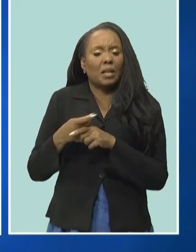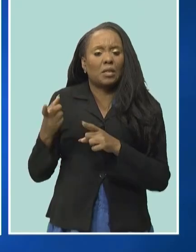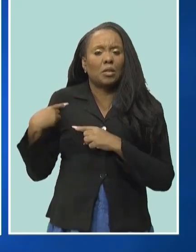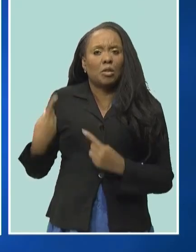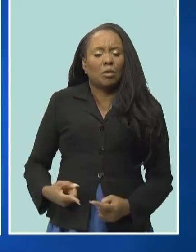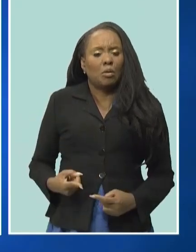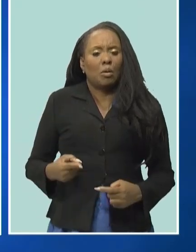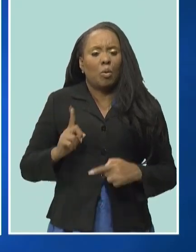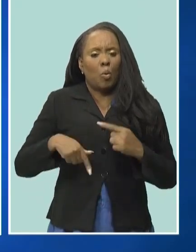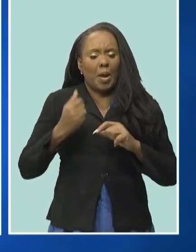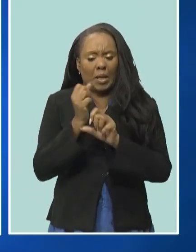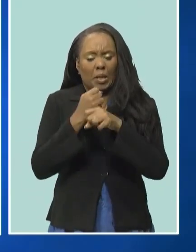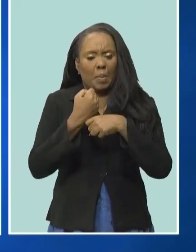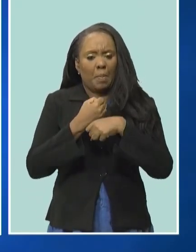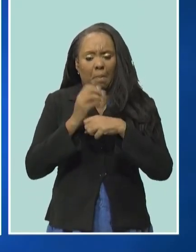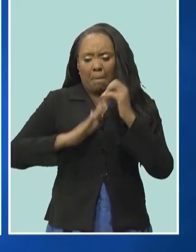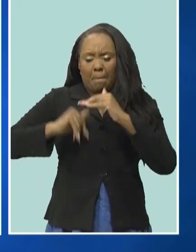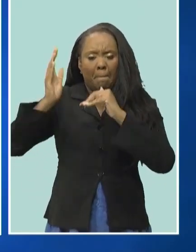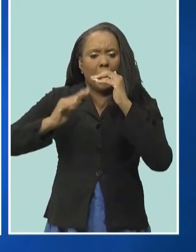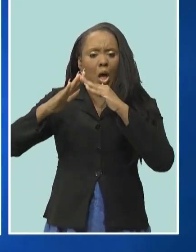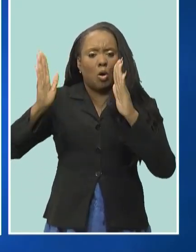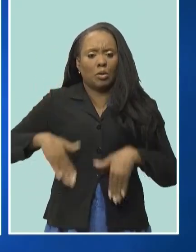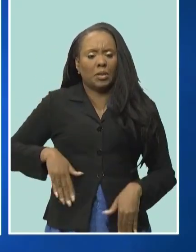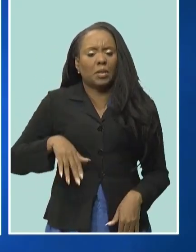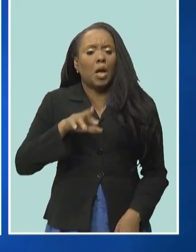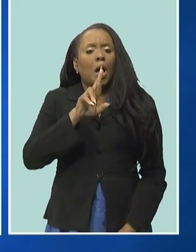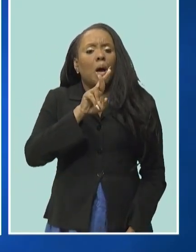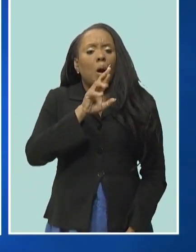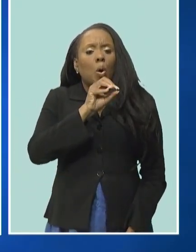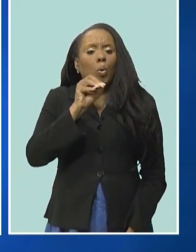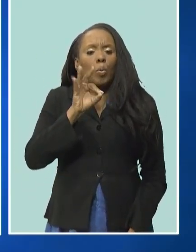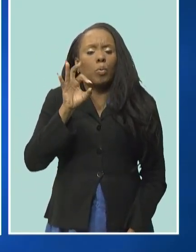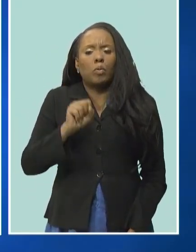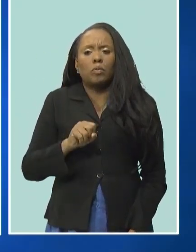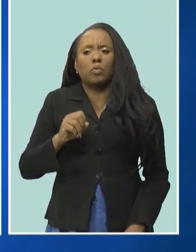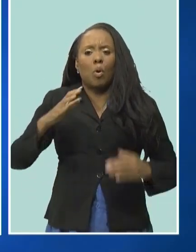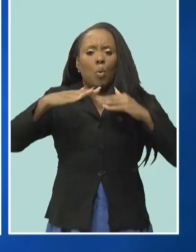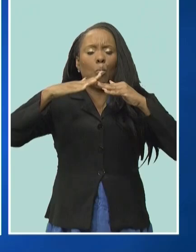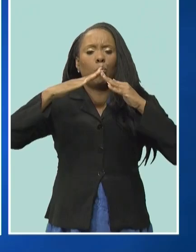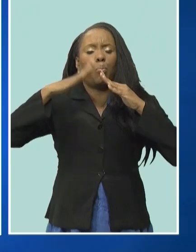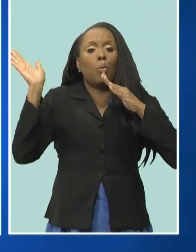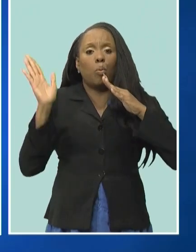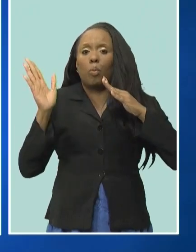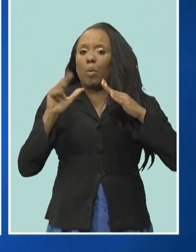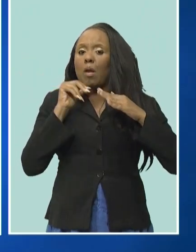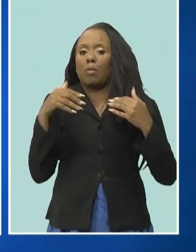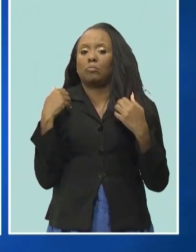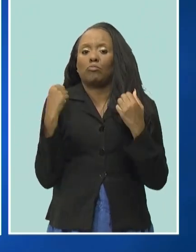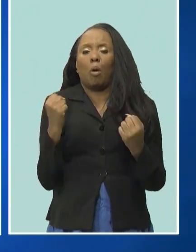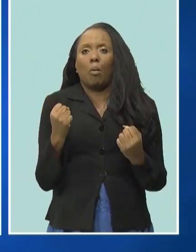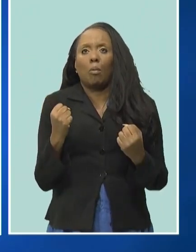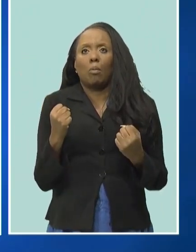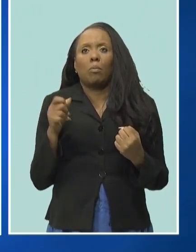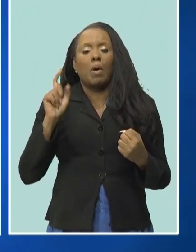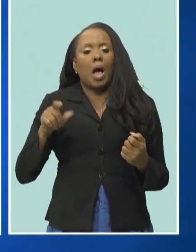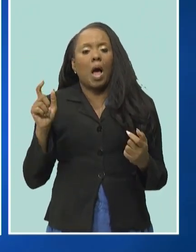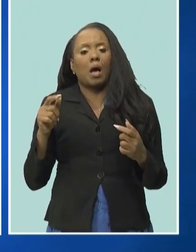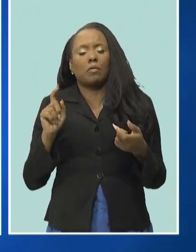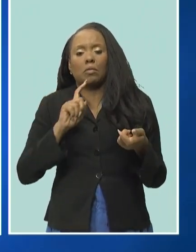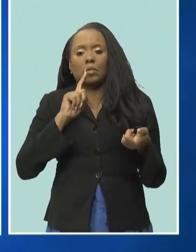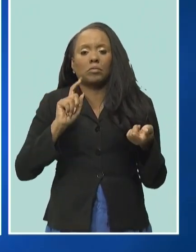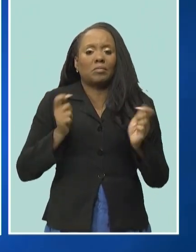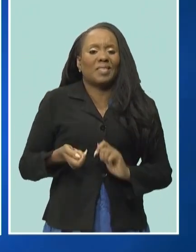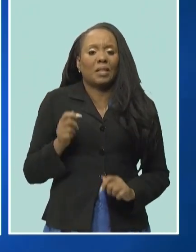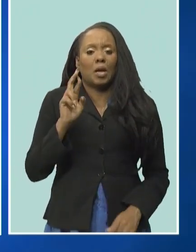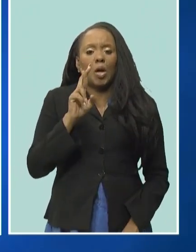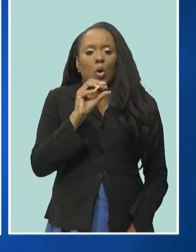that's part and parcel of why we call it a roofs to reefs project, because we have to change from our roofs right back down to the rebuilding